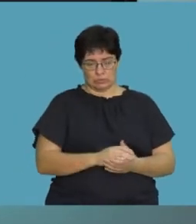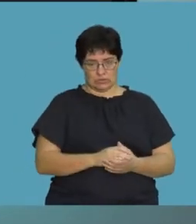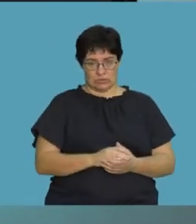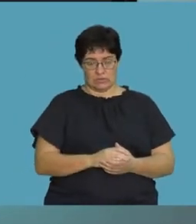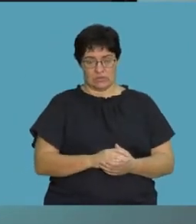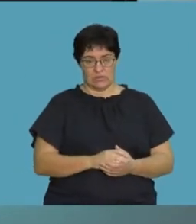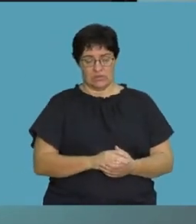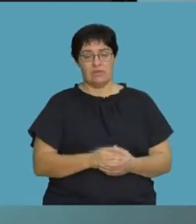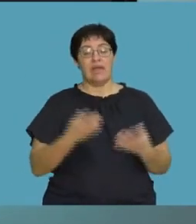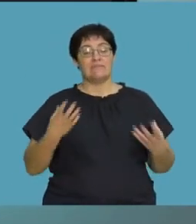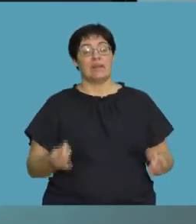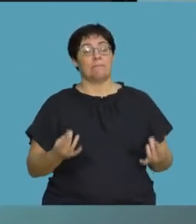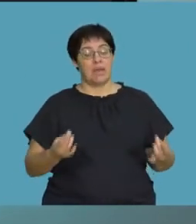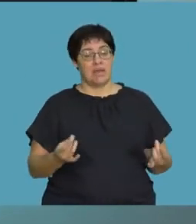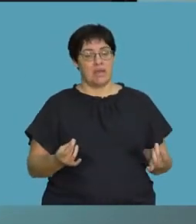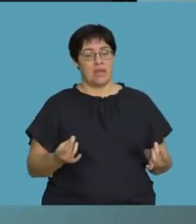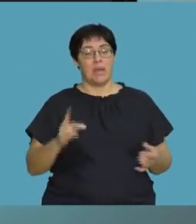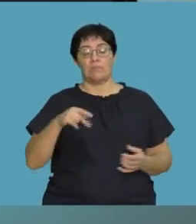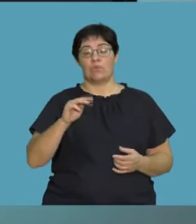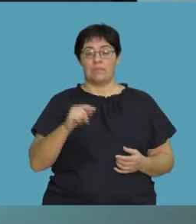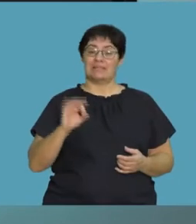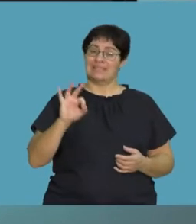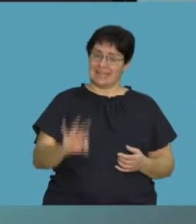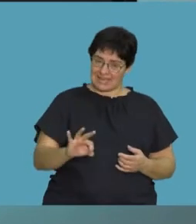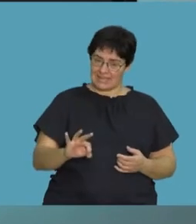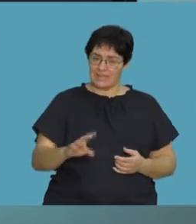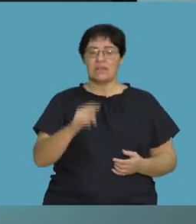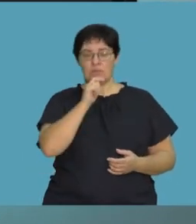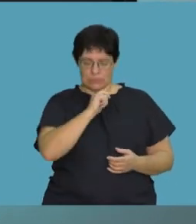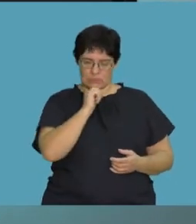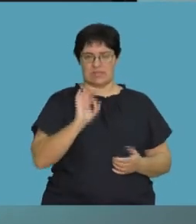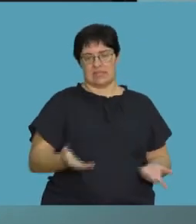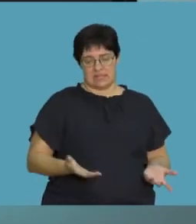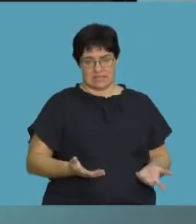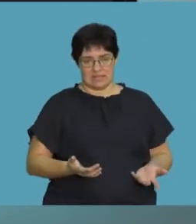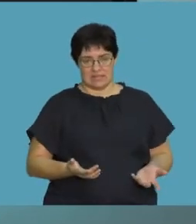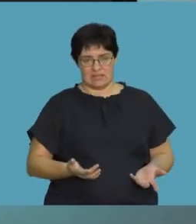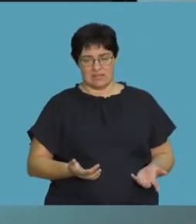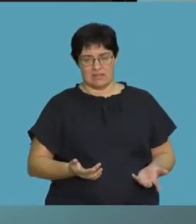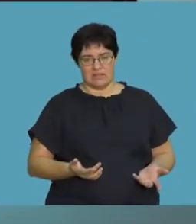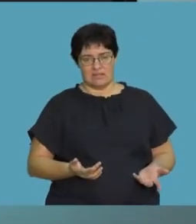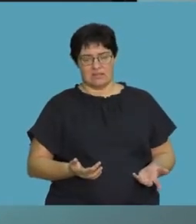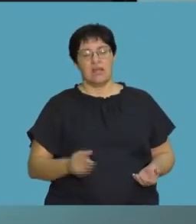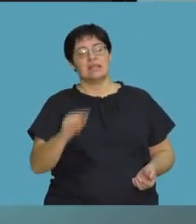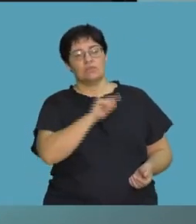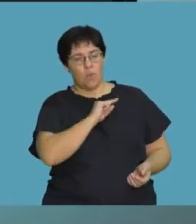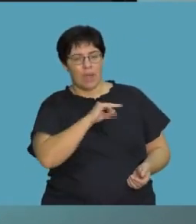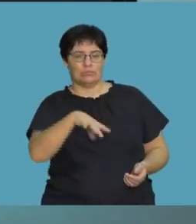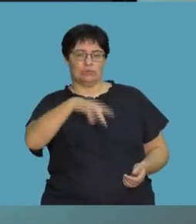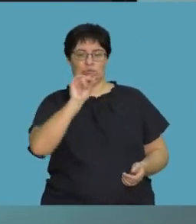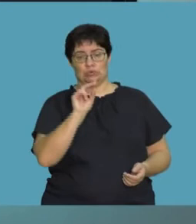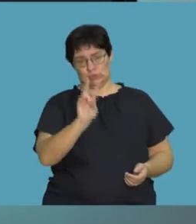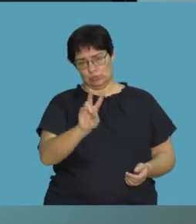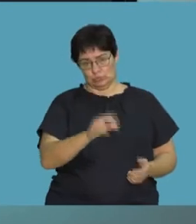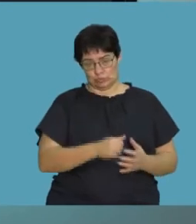also be 2. If I had a number that its prime number is 3, then I would use 3, right? So that's why